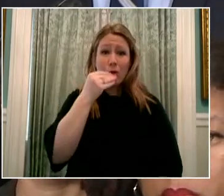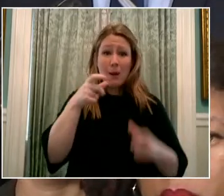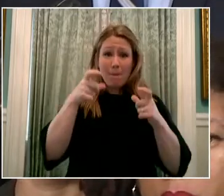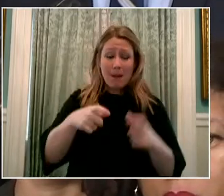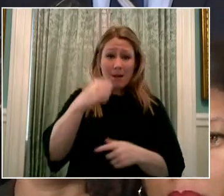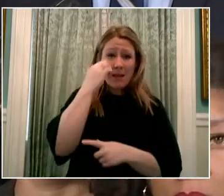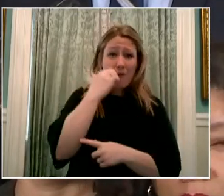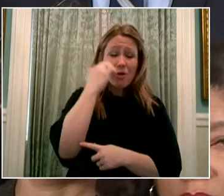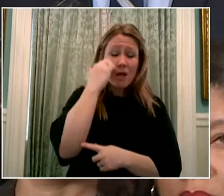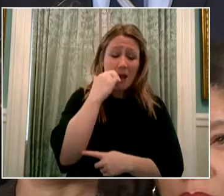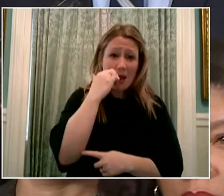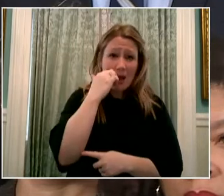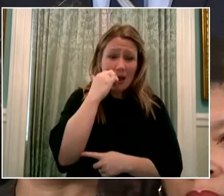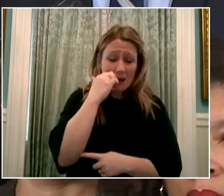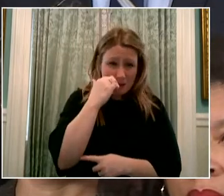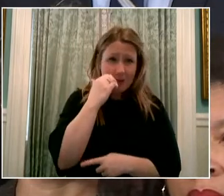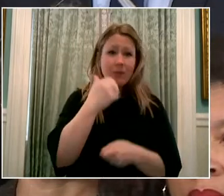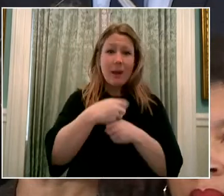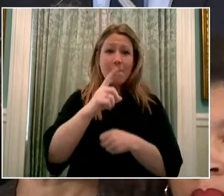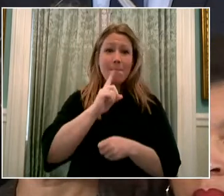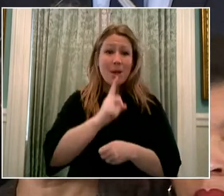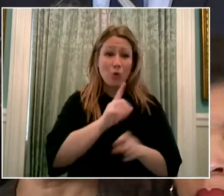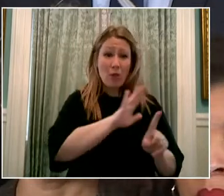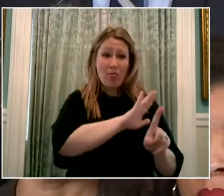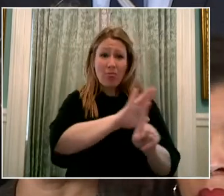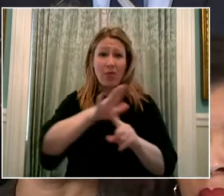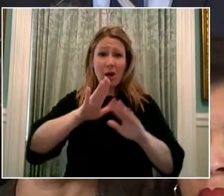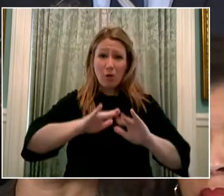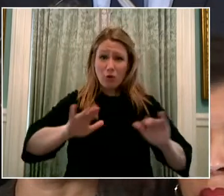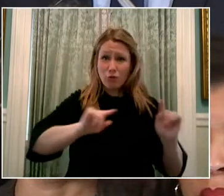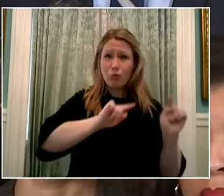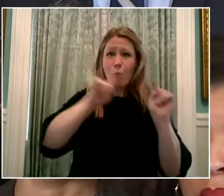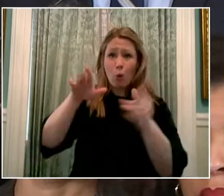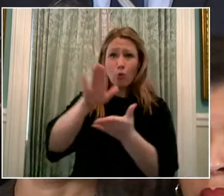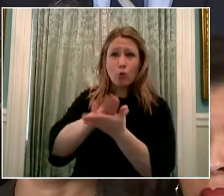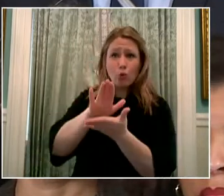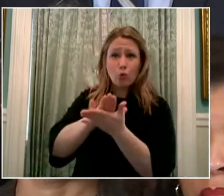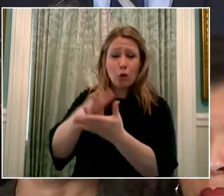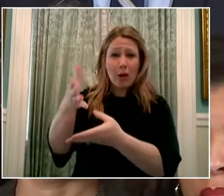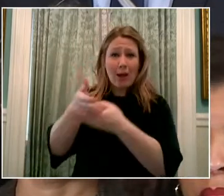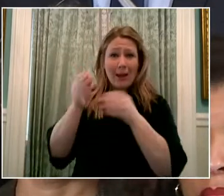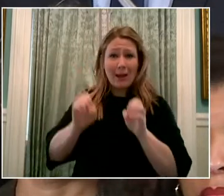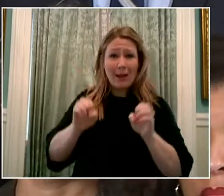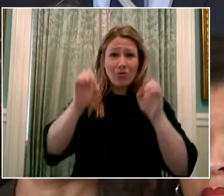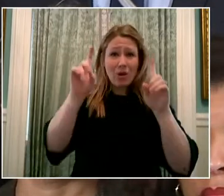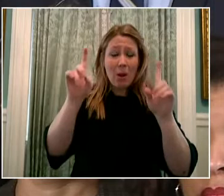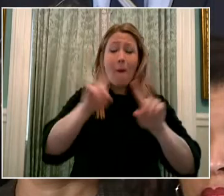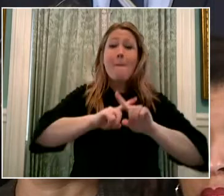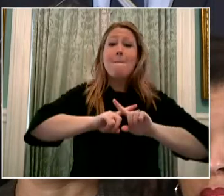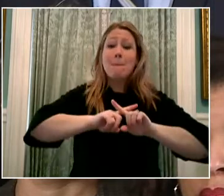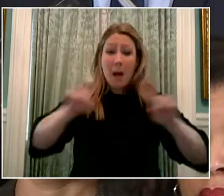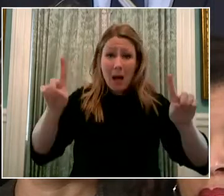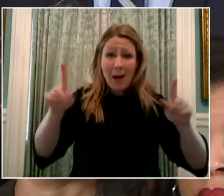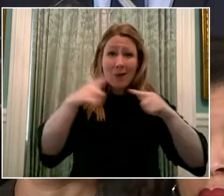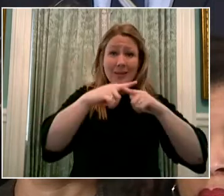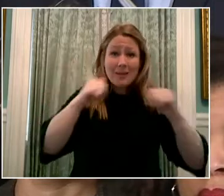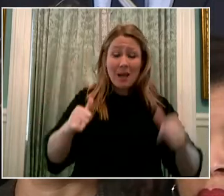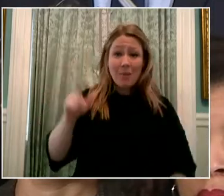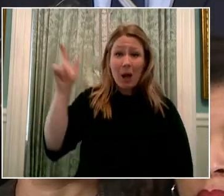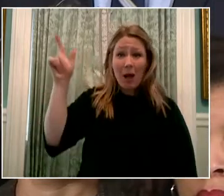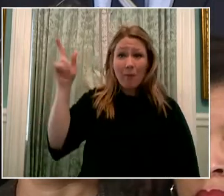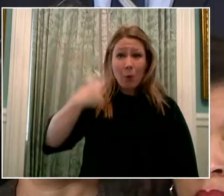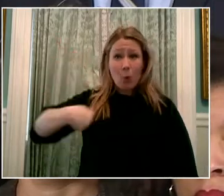educated. And while you're doing all of that, New York City, we're not going to give you anything in return. A